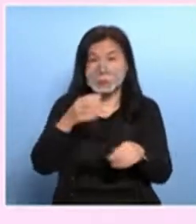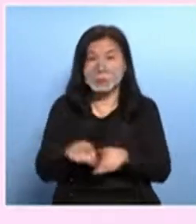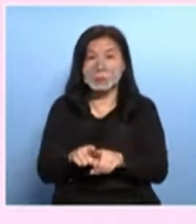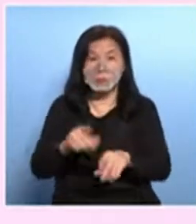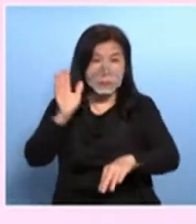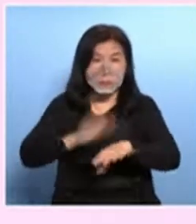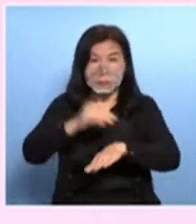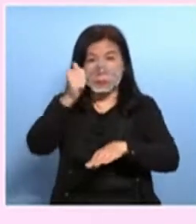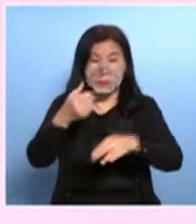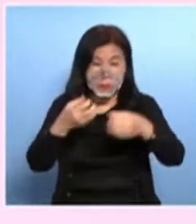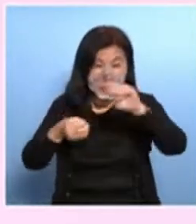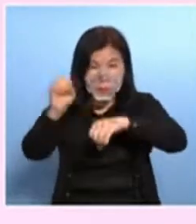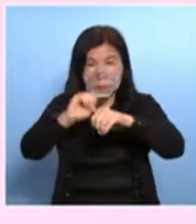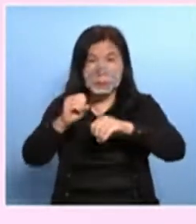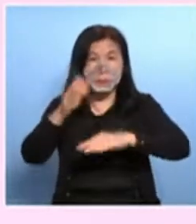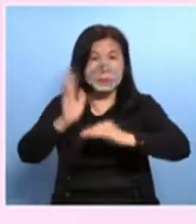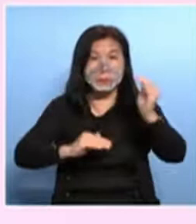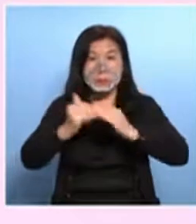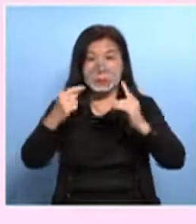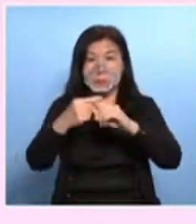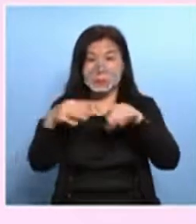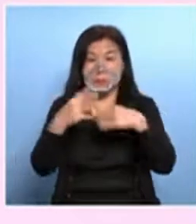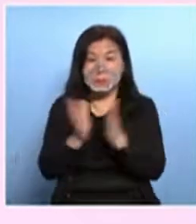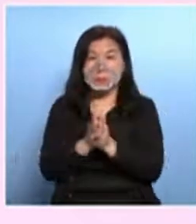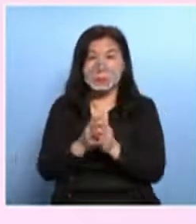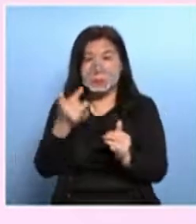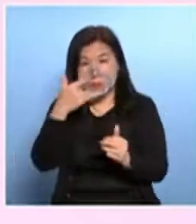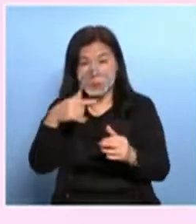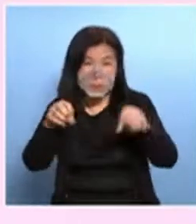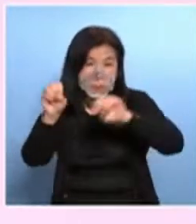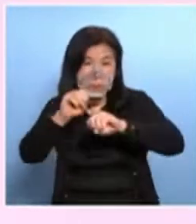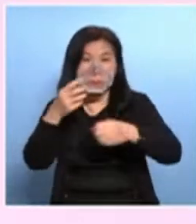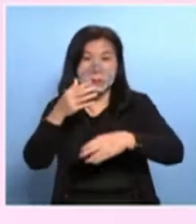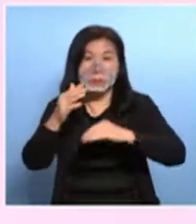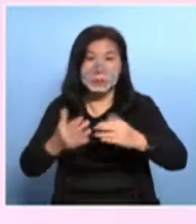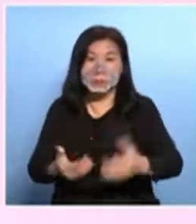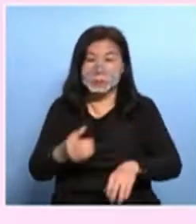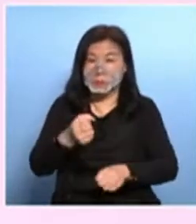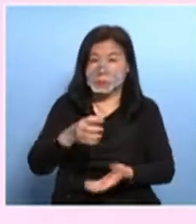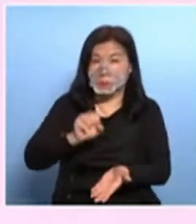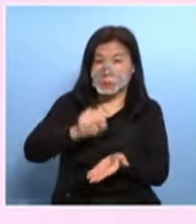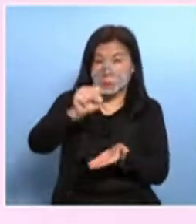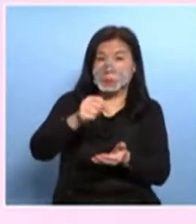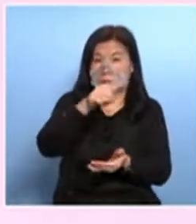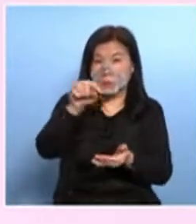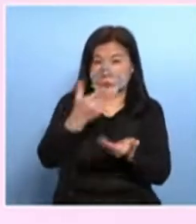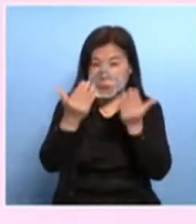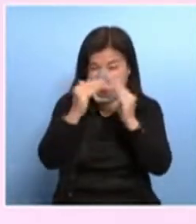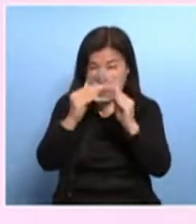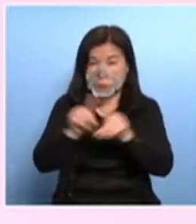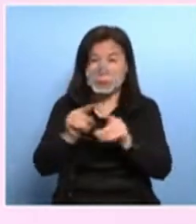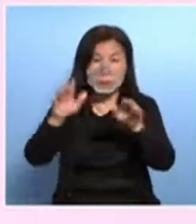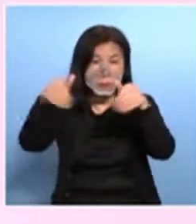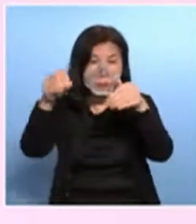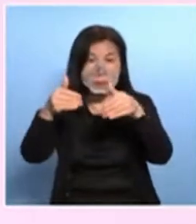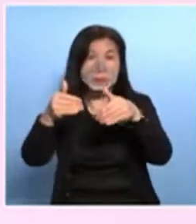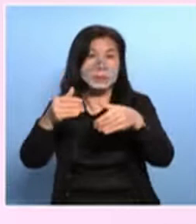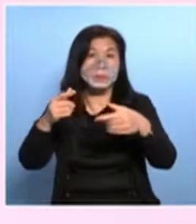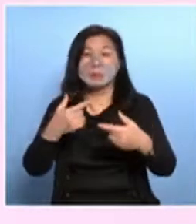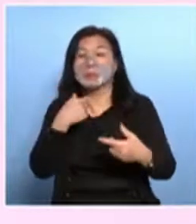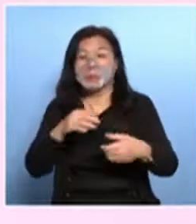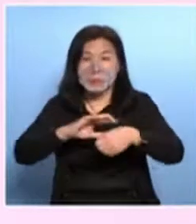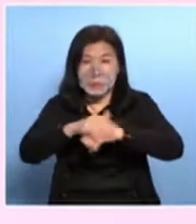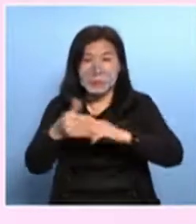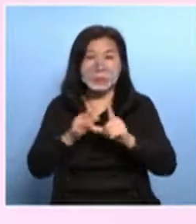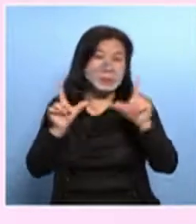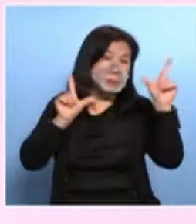a fast track to process entry applications of individuals undertaking R&D work. The Global STEM Professorship Scheme,